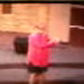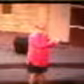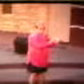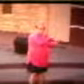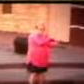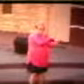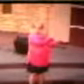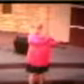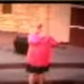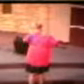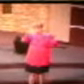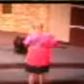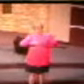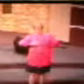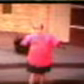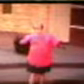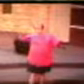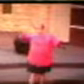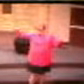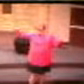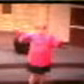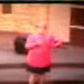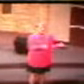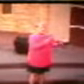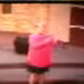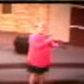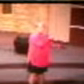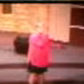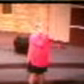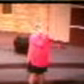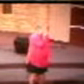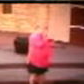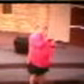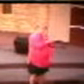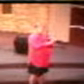Yes? And when you take it,